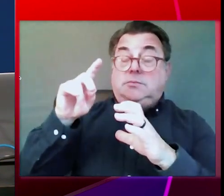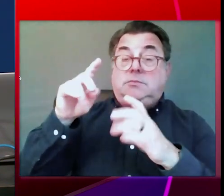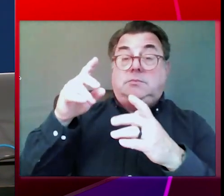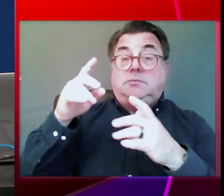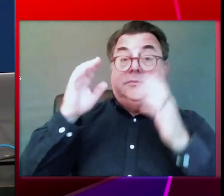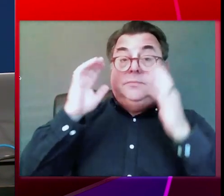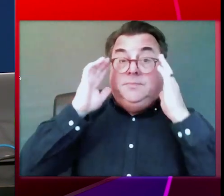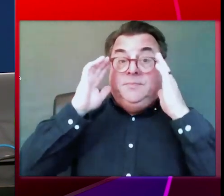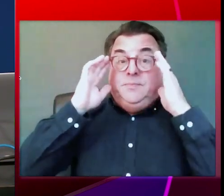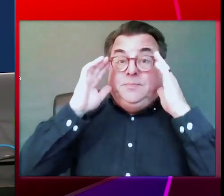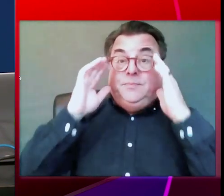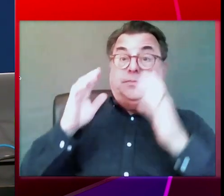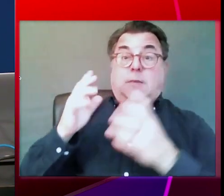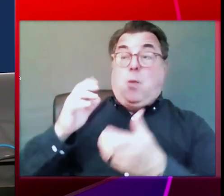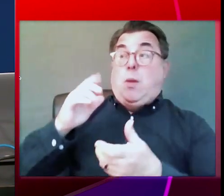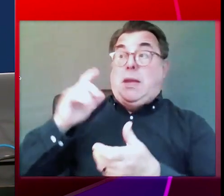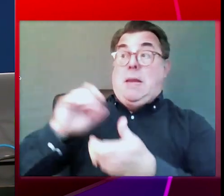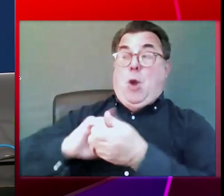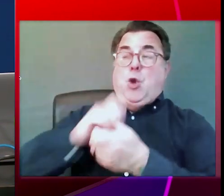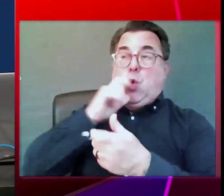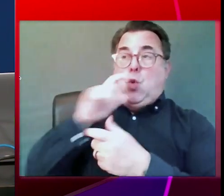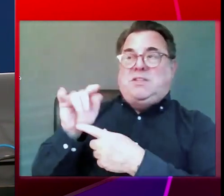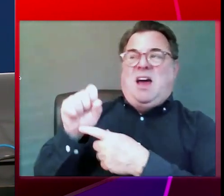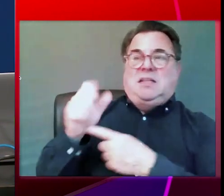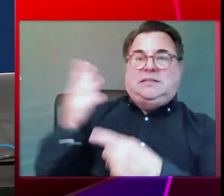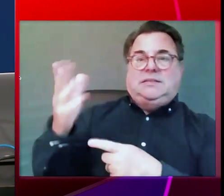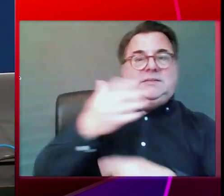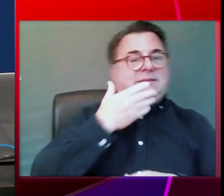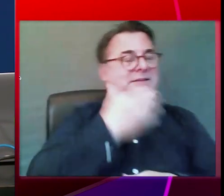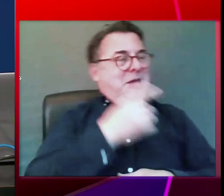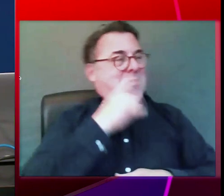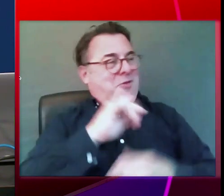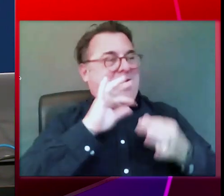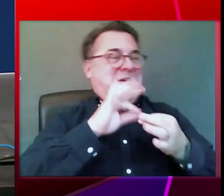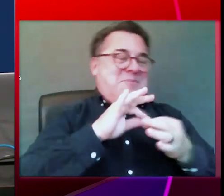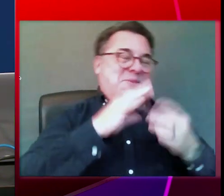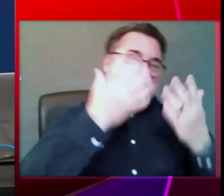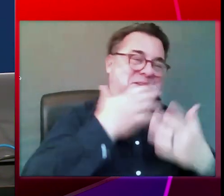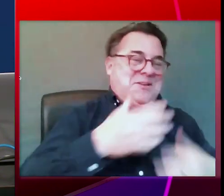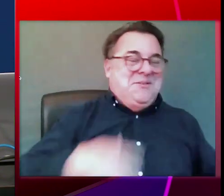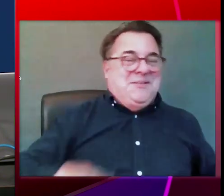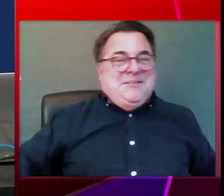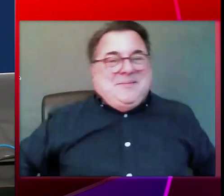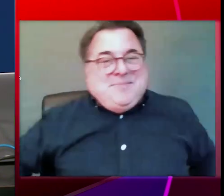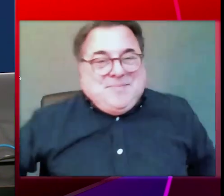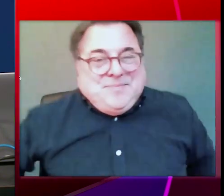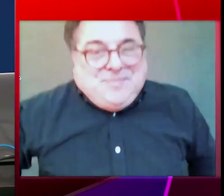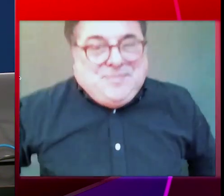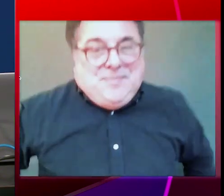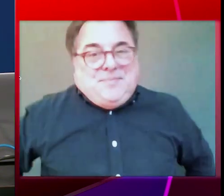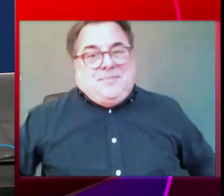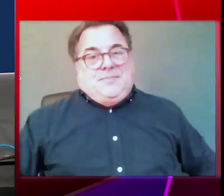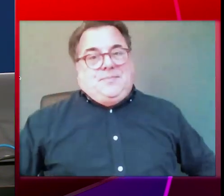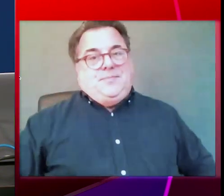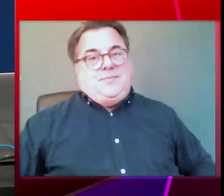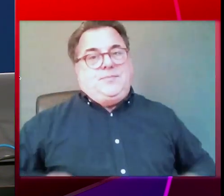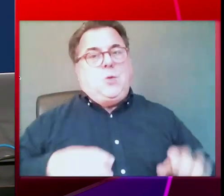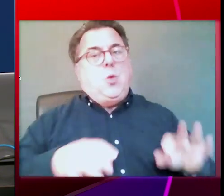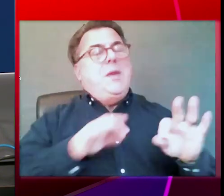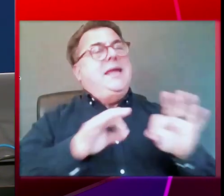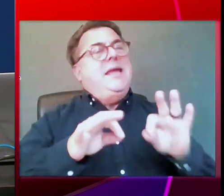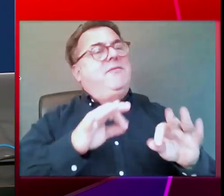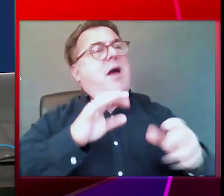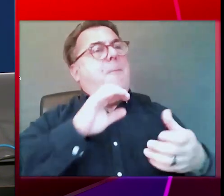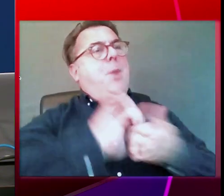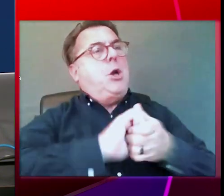vendor partner for that is Thales. Thanks, Jeremy, for that. Yeah. And we are happy to be partnership with AWS. This is a huge